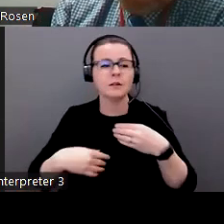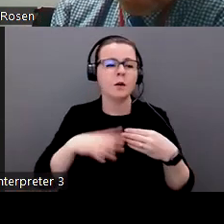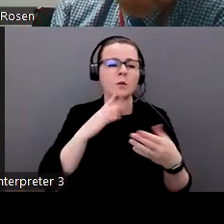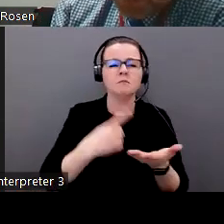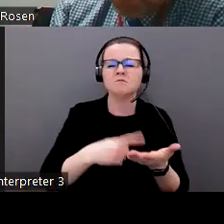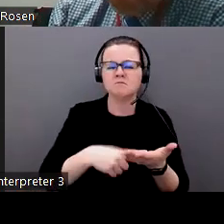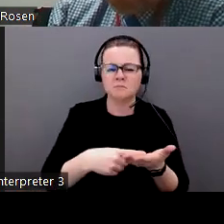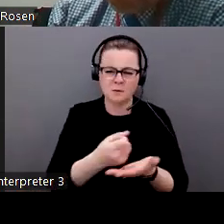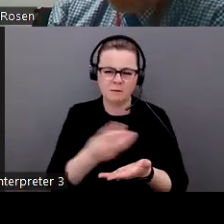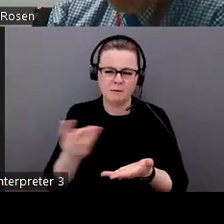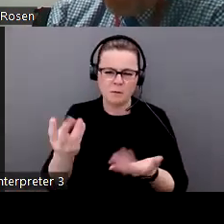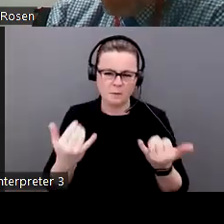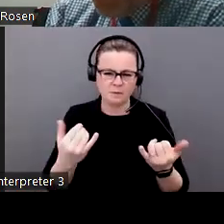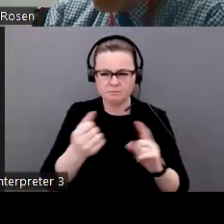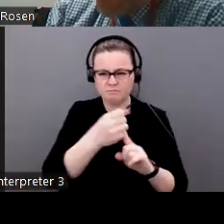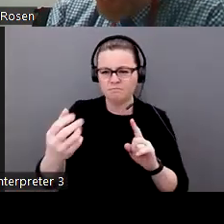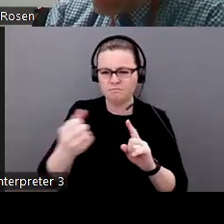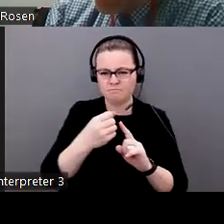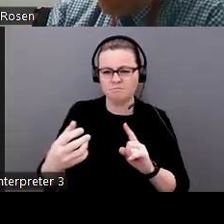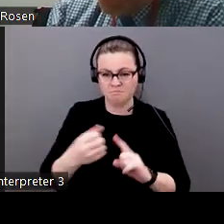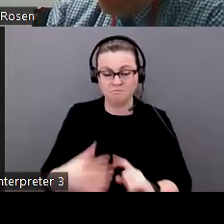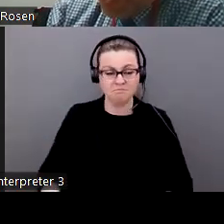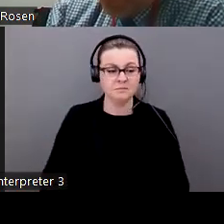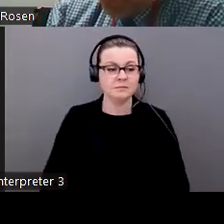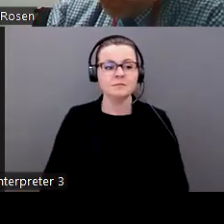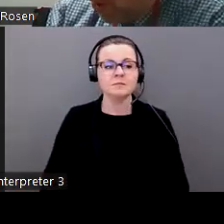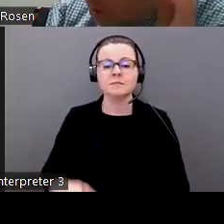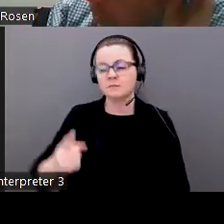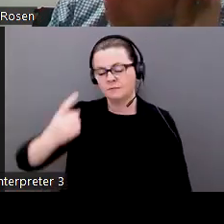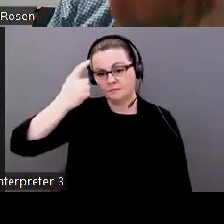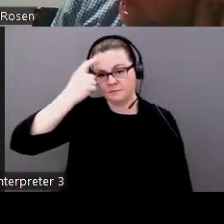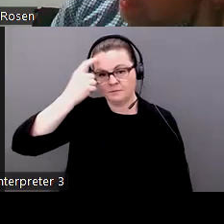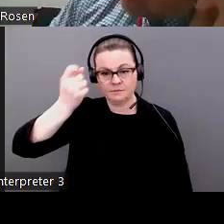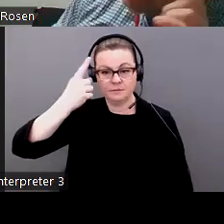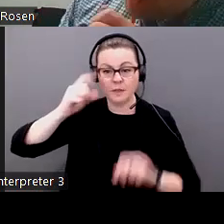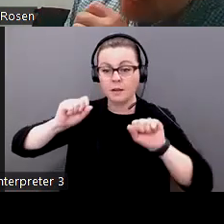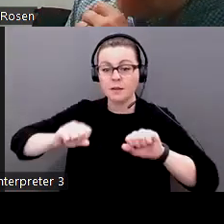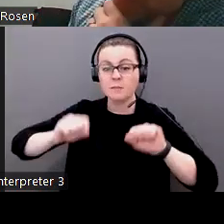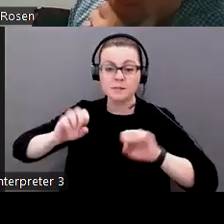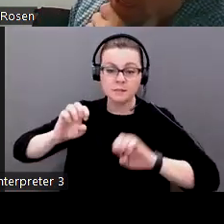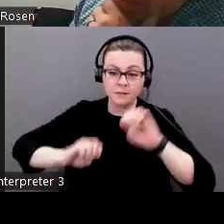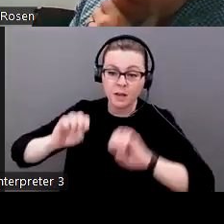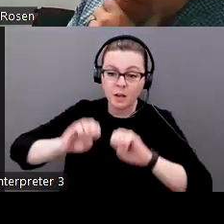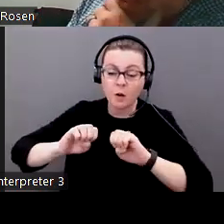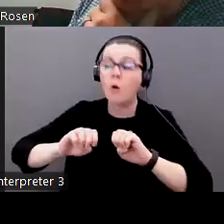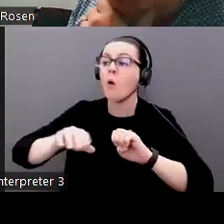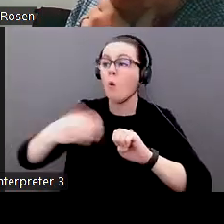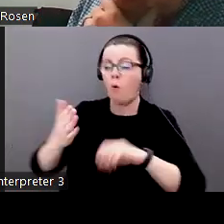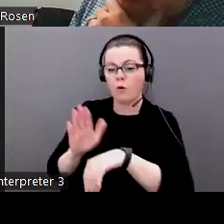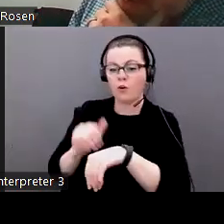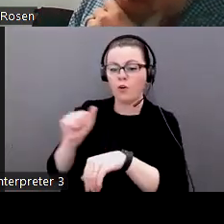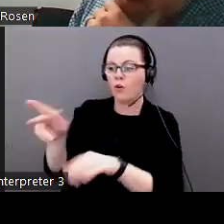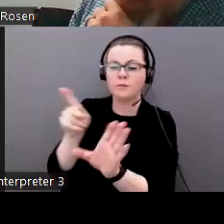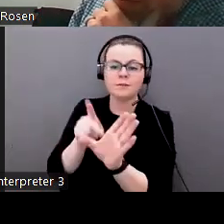some. But we do a capacity evaluation, or we have our psychiatry colleagues help with